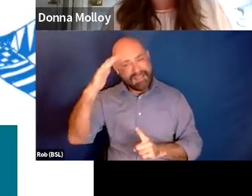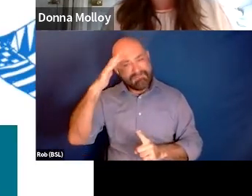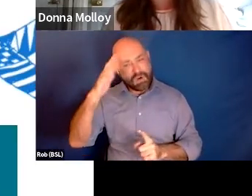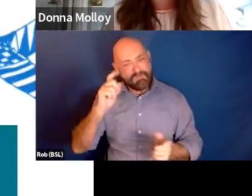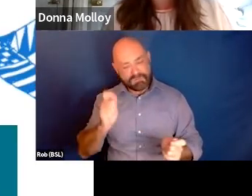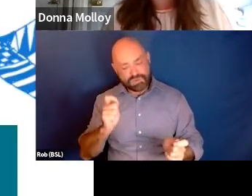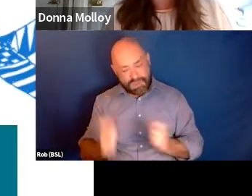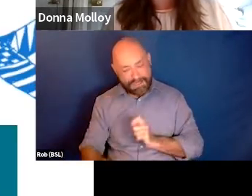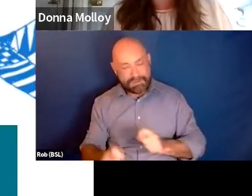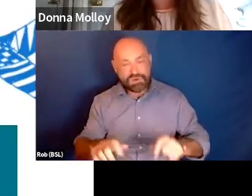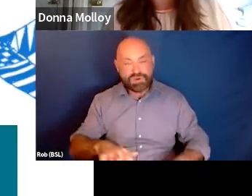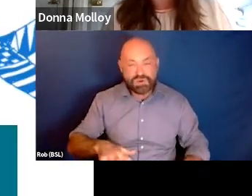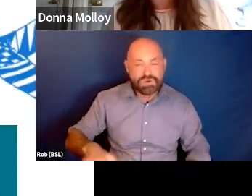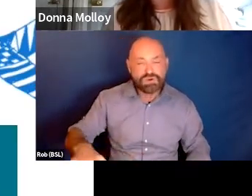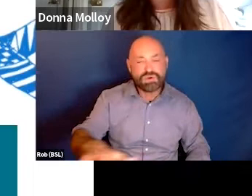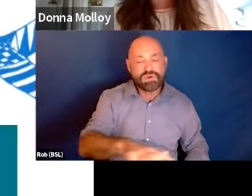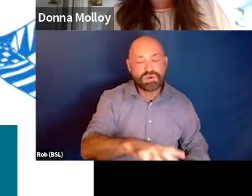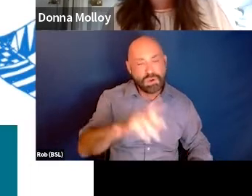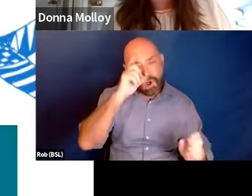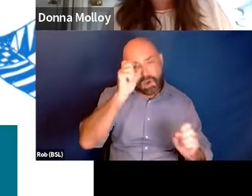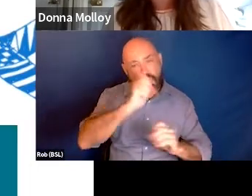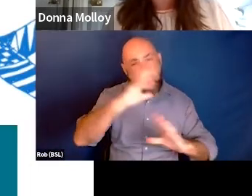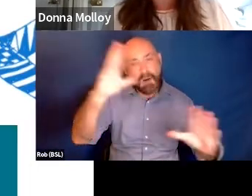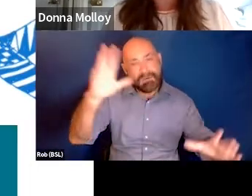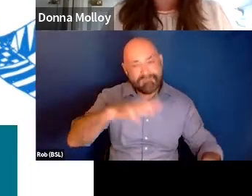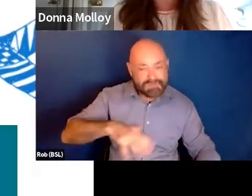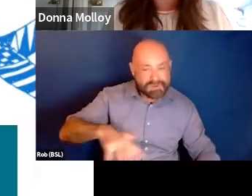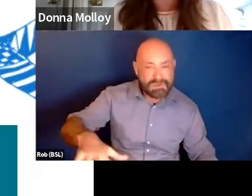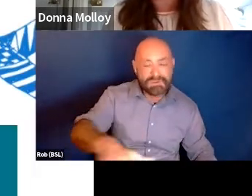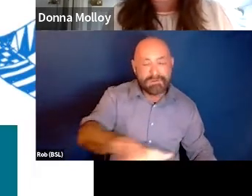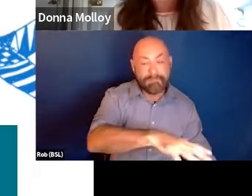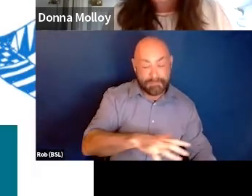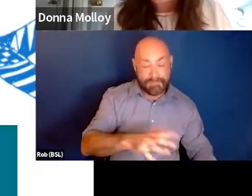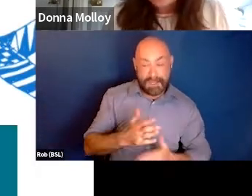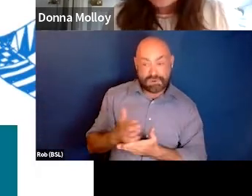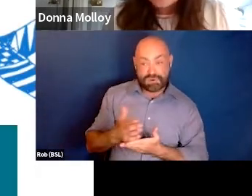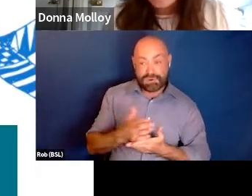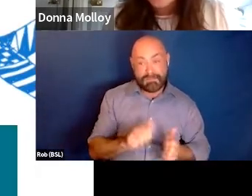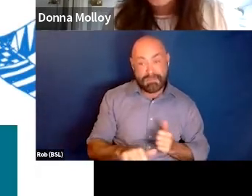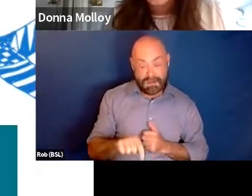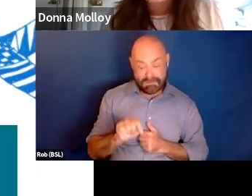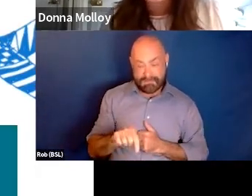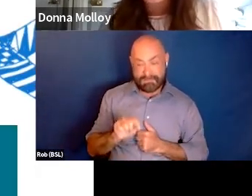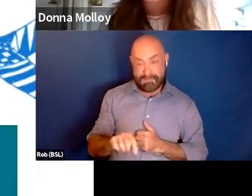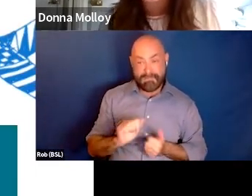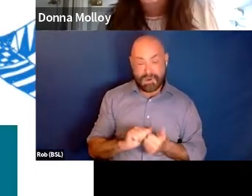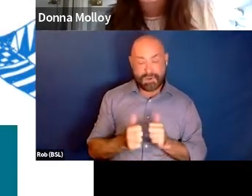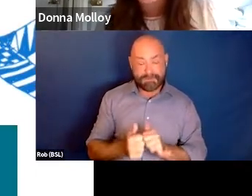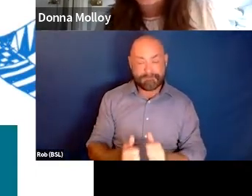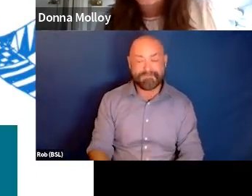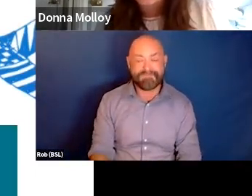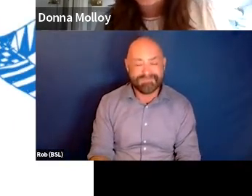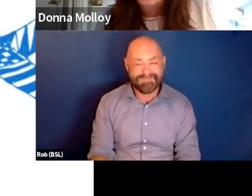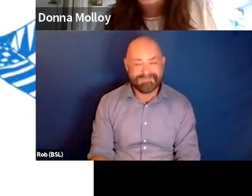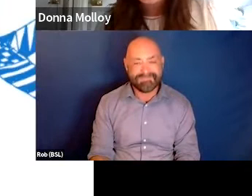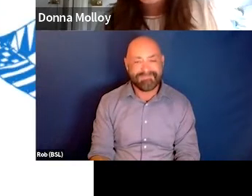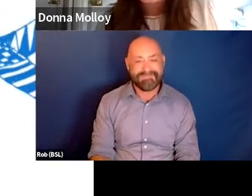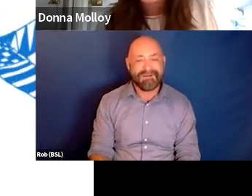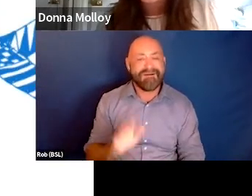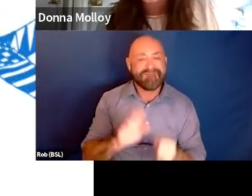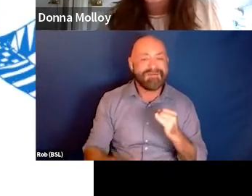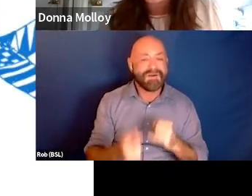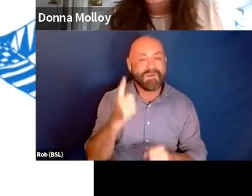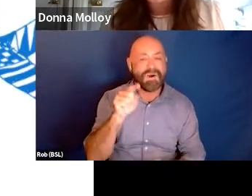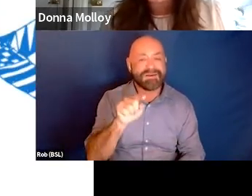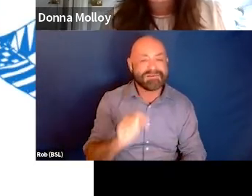around a common vision shared by partners for family hubs delivery. And so final slide, please, from me.